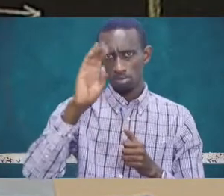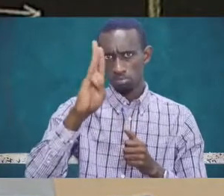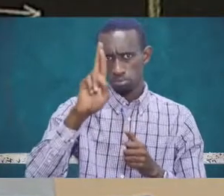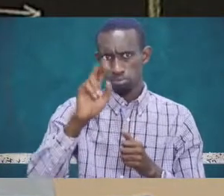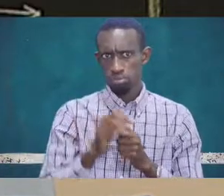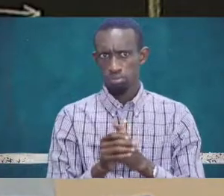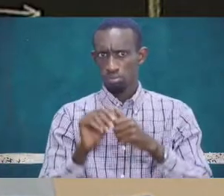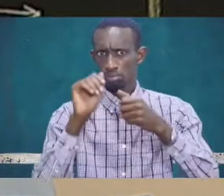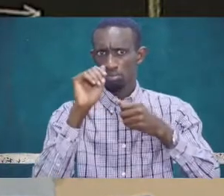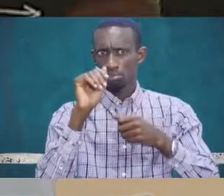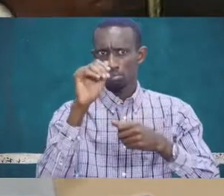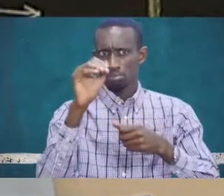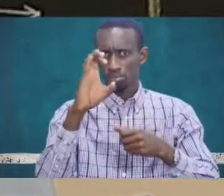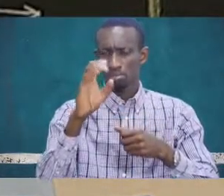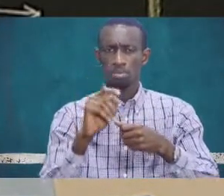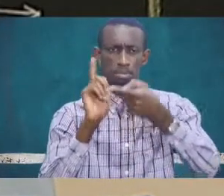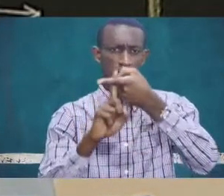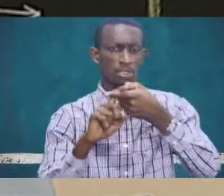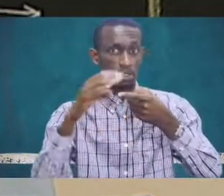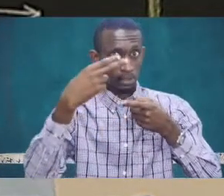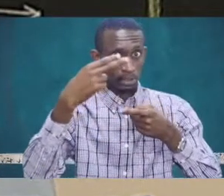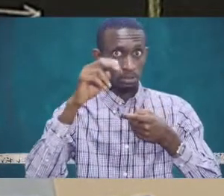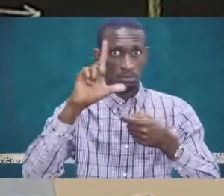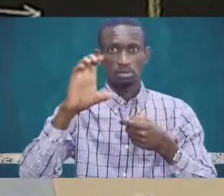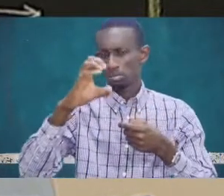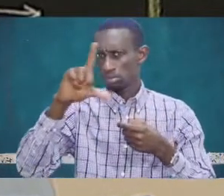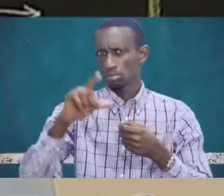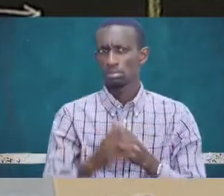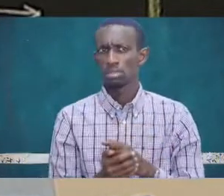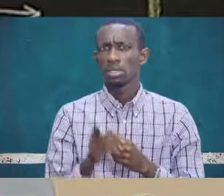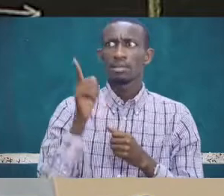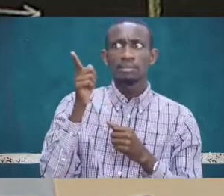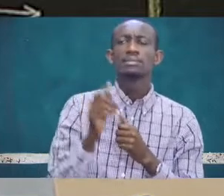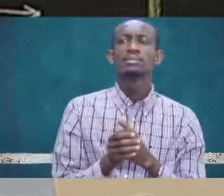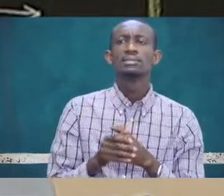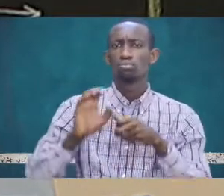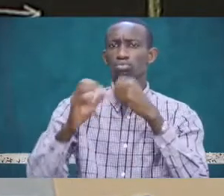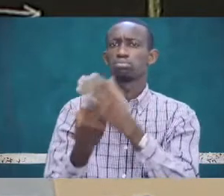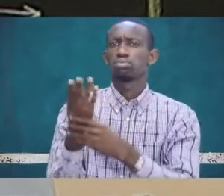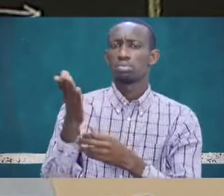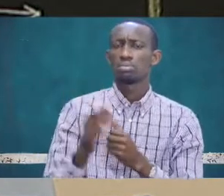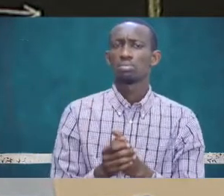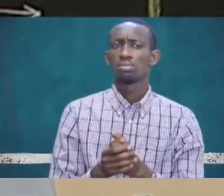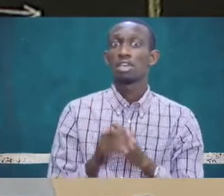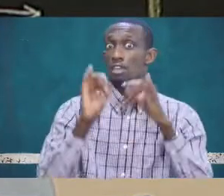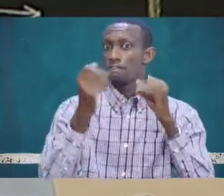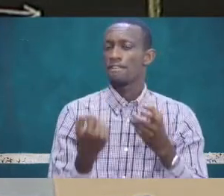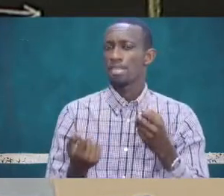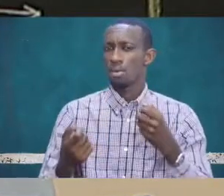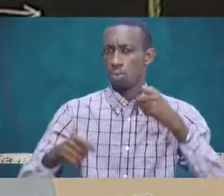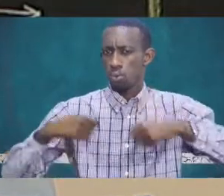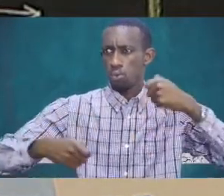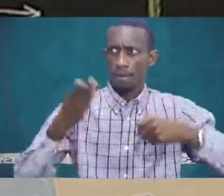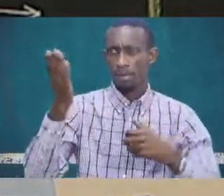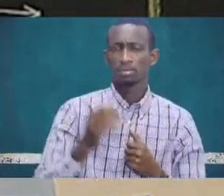plus hydrogen chloride gas. So that is the products that are formed when we have these reactions. So far,